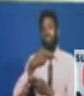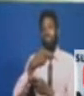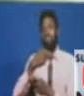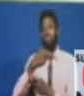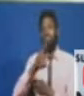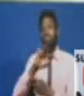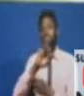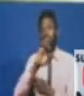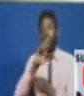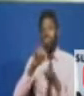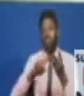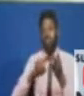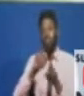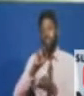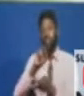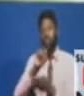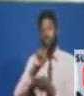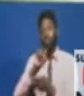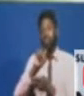Naisula,